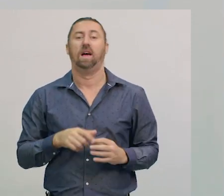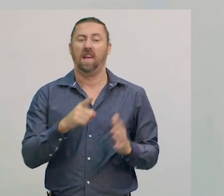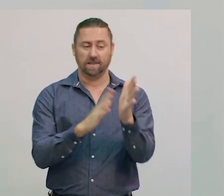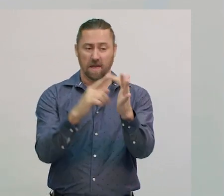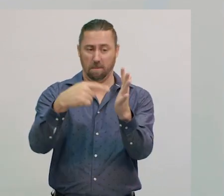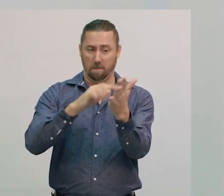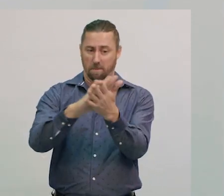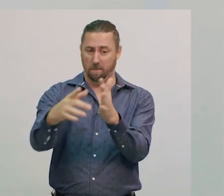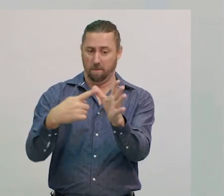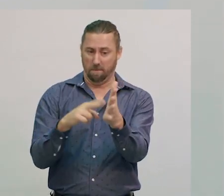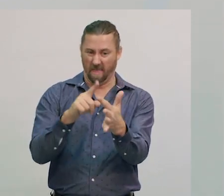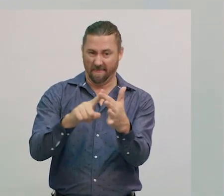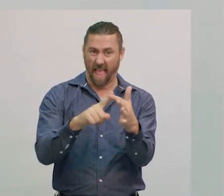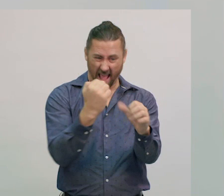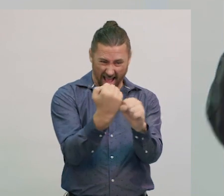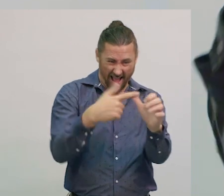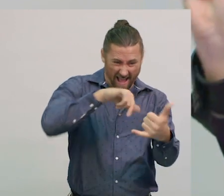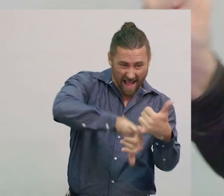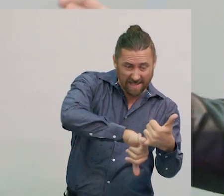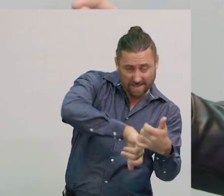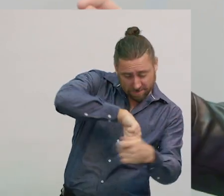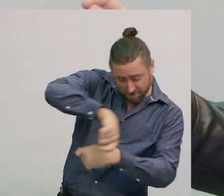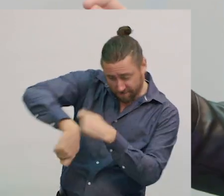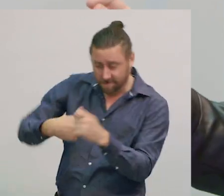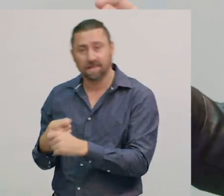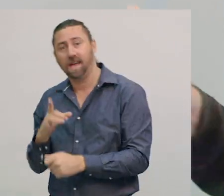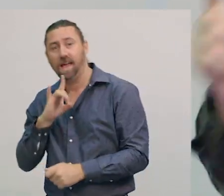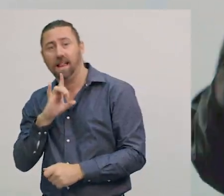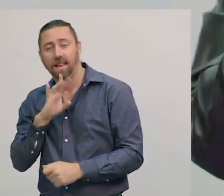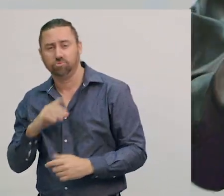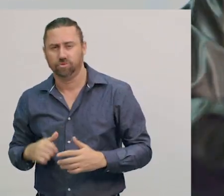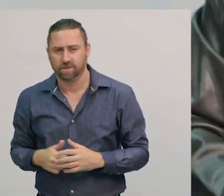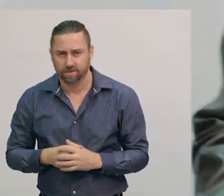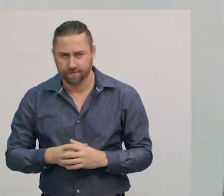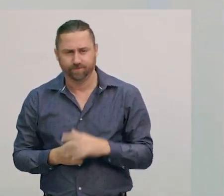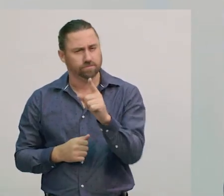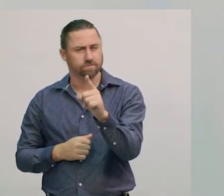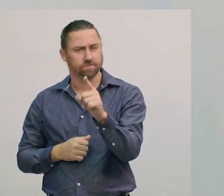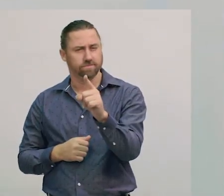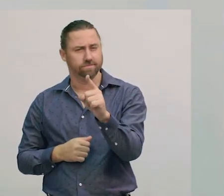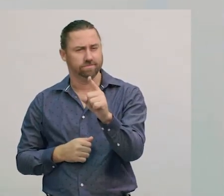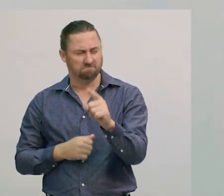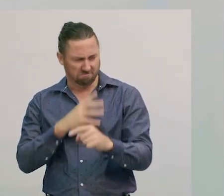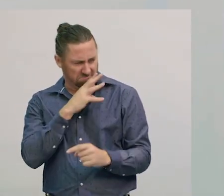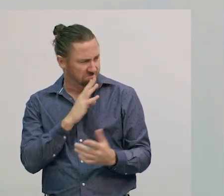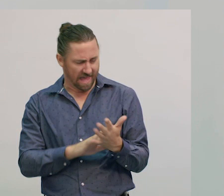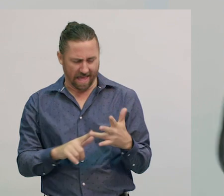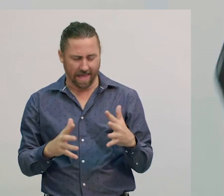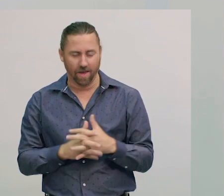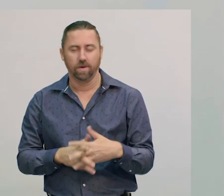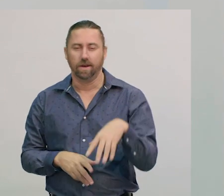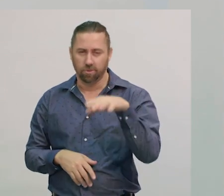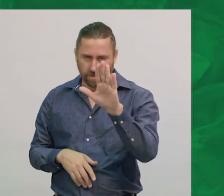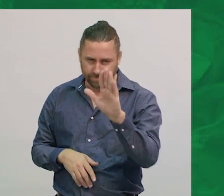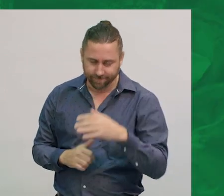of methane gas producing electricity. Let's explore the steps in that energy chain.